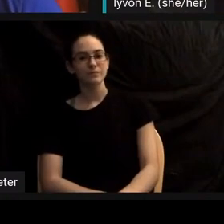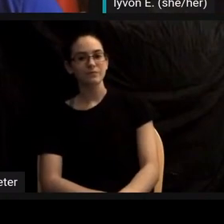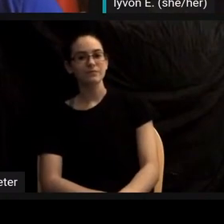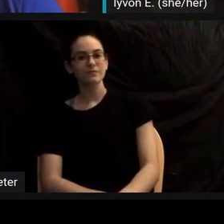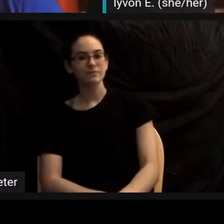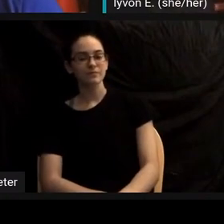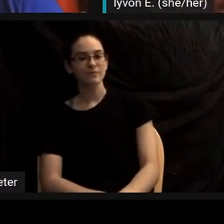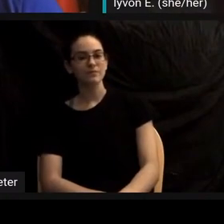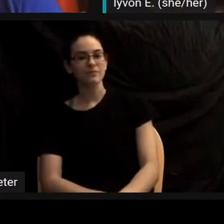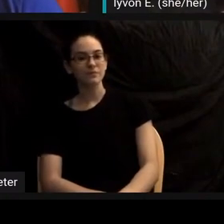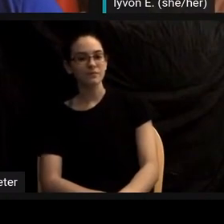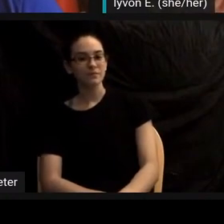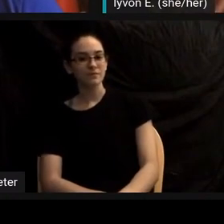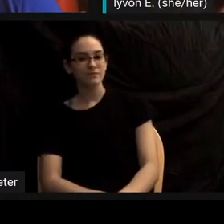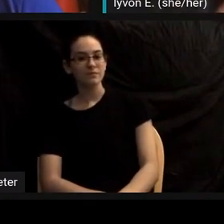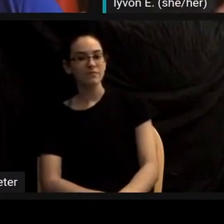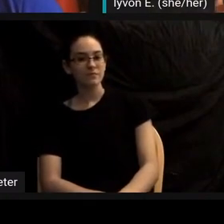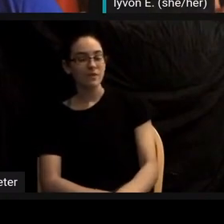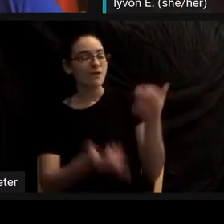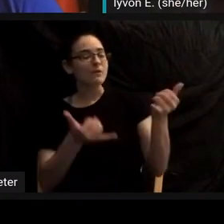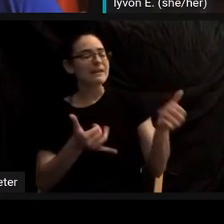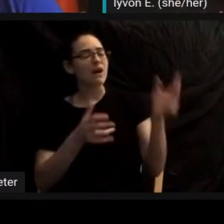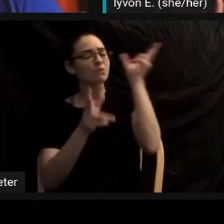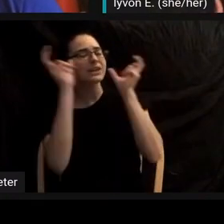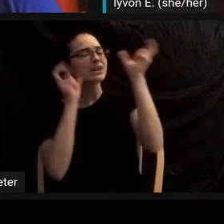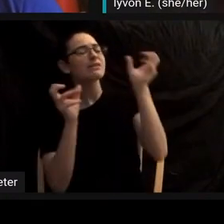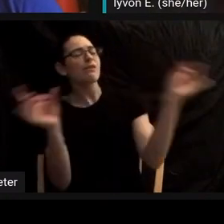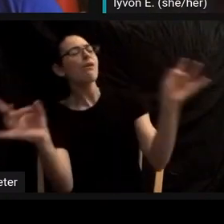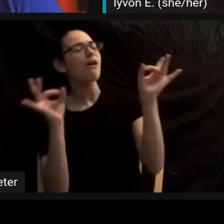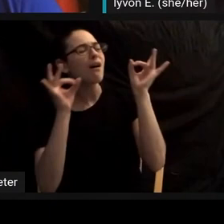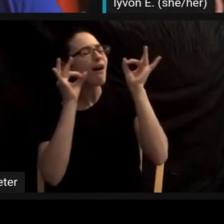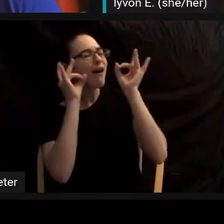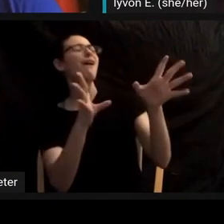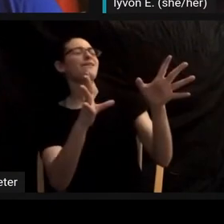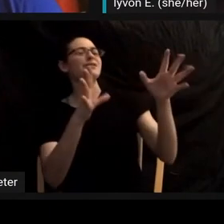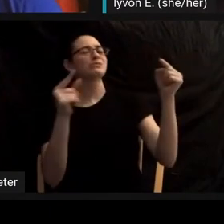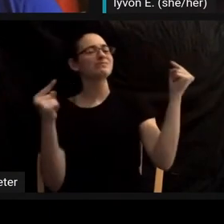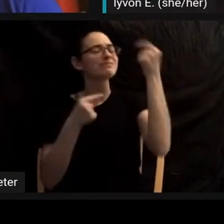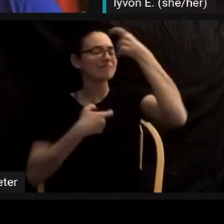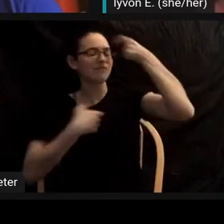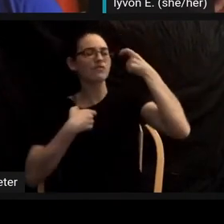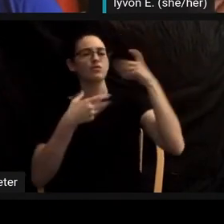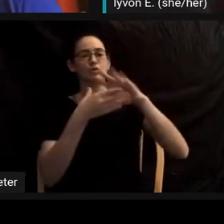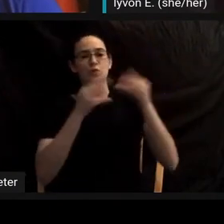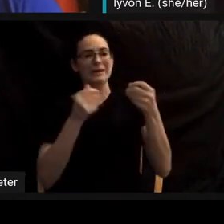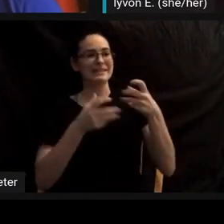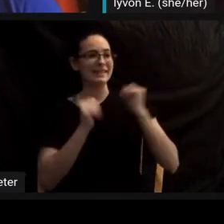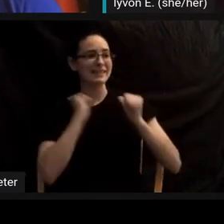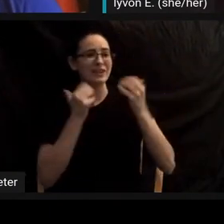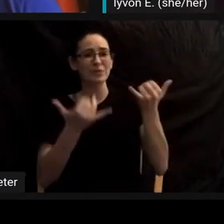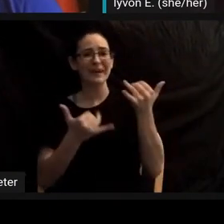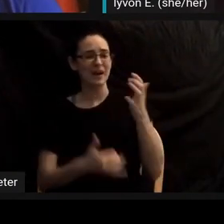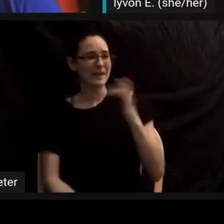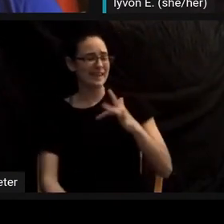of horrific, traumatizing stories of people in theater, and like that really sticks